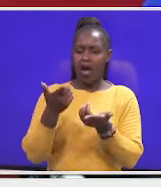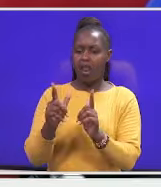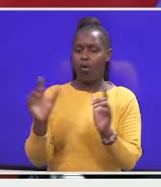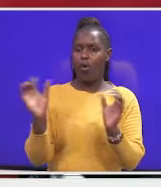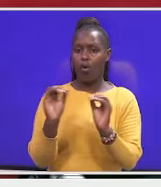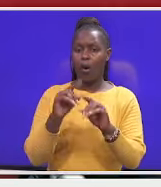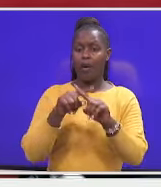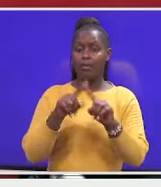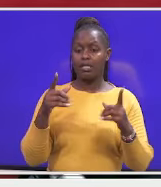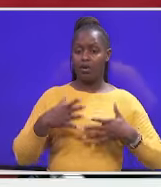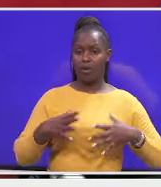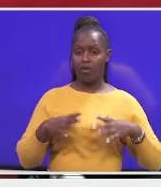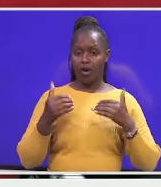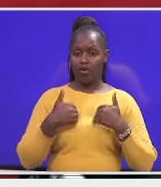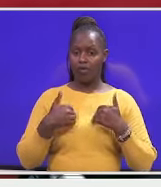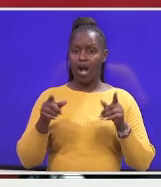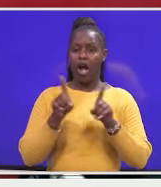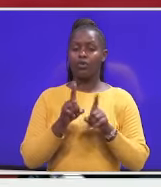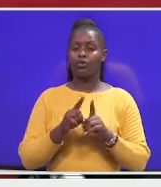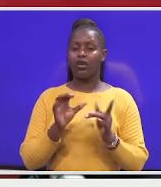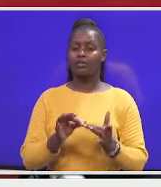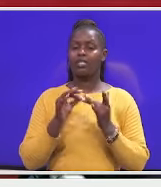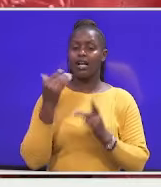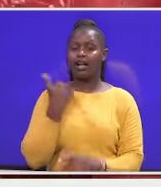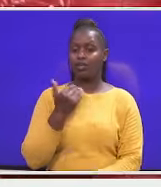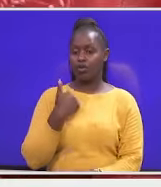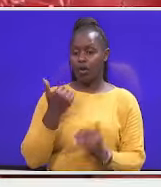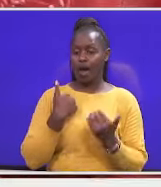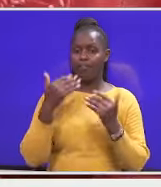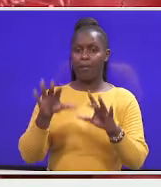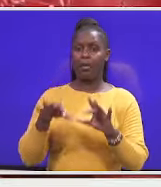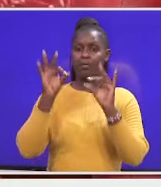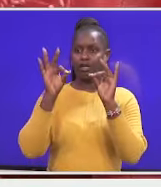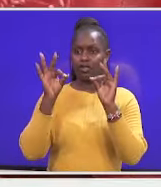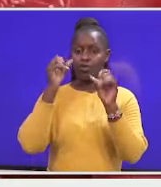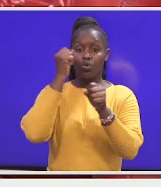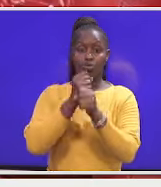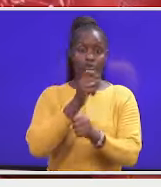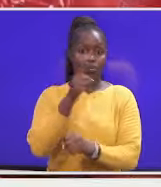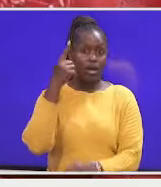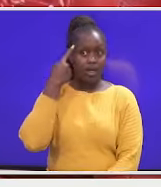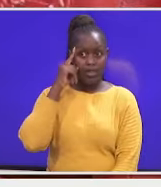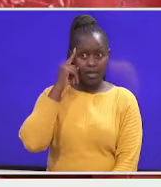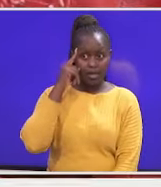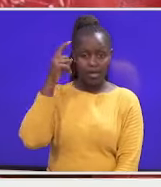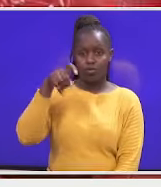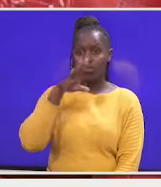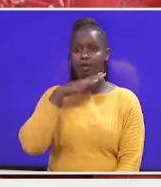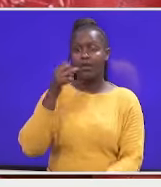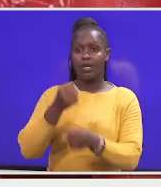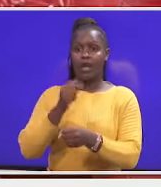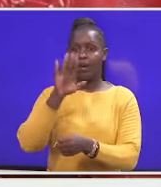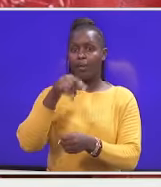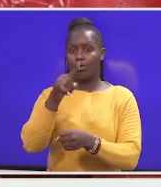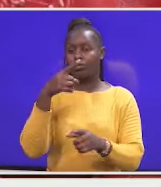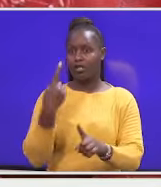civilians are more so criminals are taken away? Do you think should be done by you